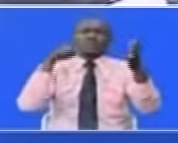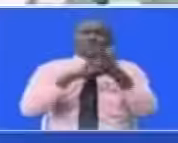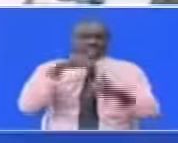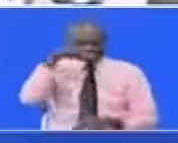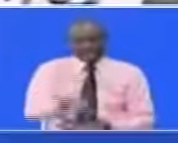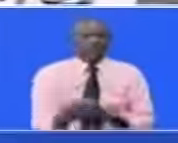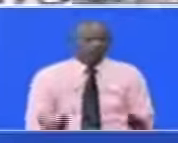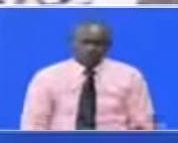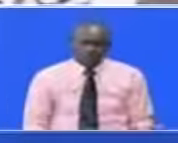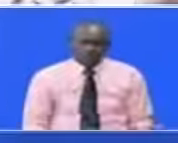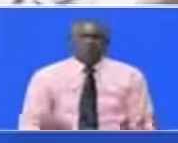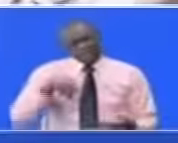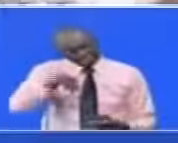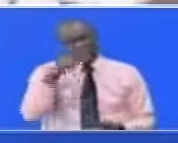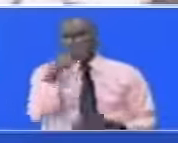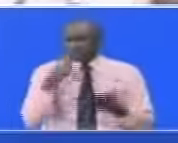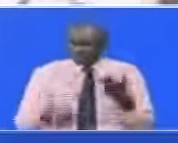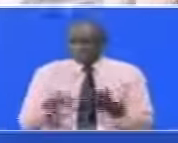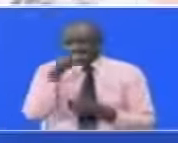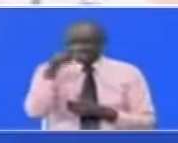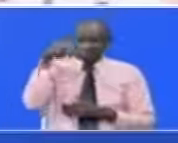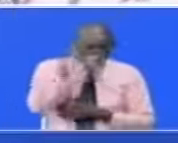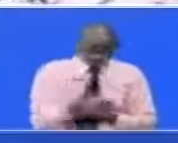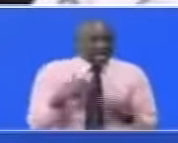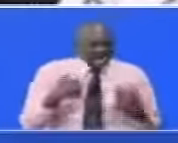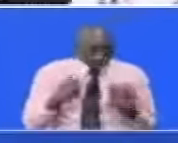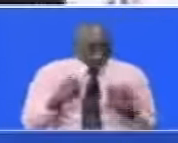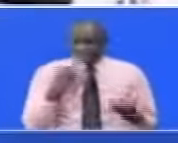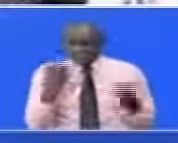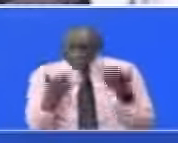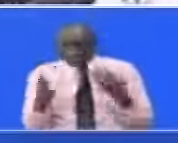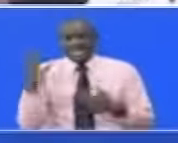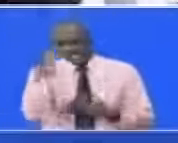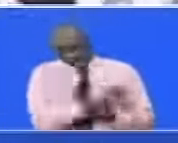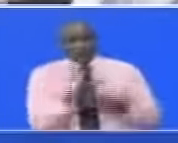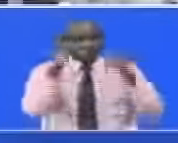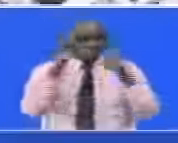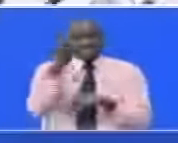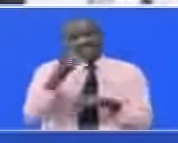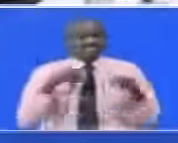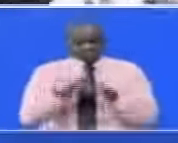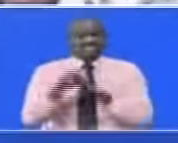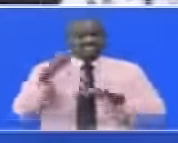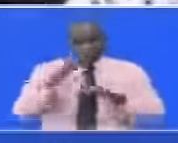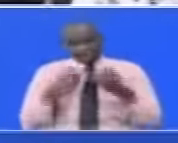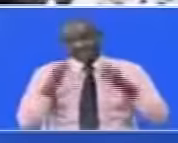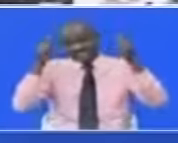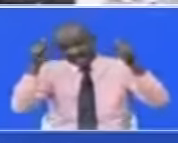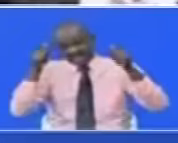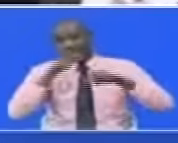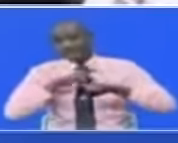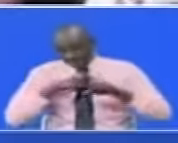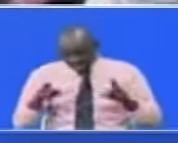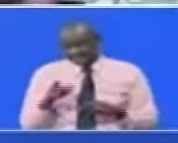year. The Cabinet Secretary says though the decrease in mean score could be attributed to the lack of teaching and learning during the 5-week teacher strike prior to the